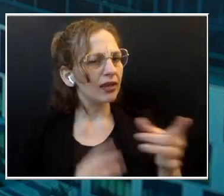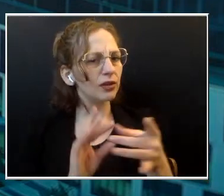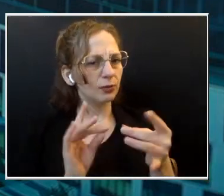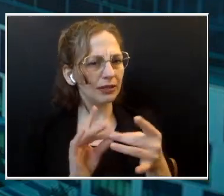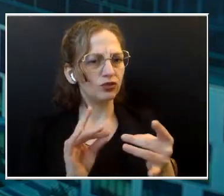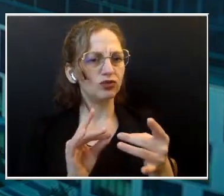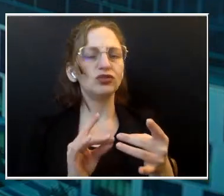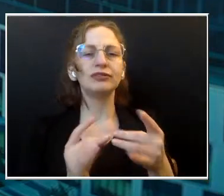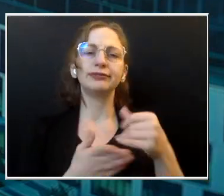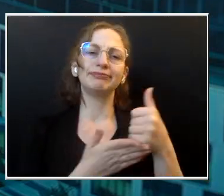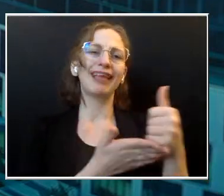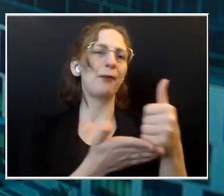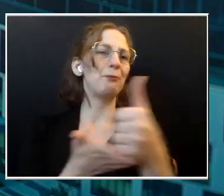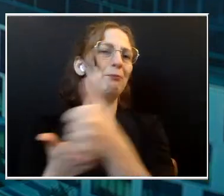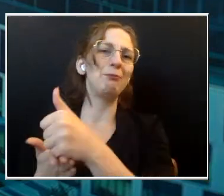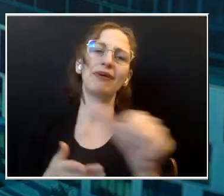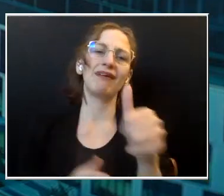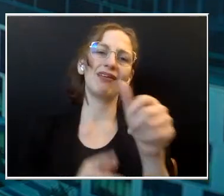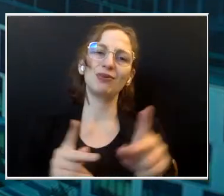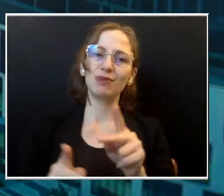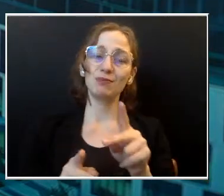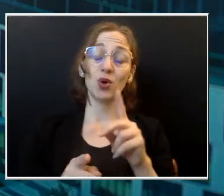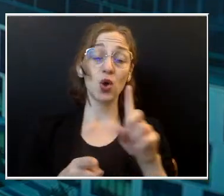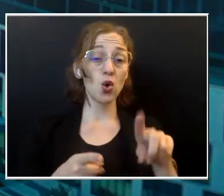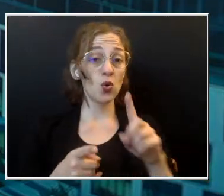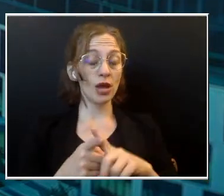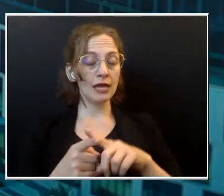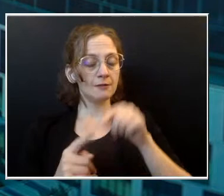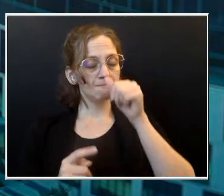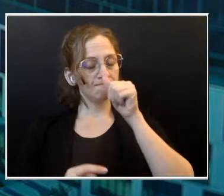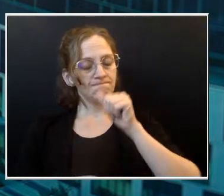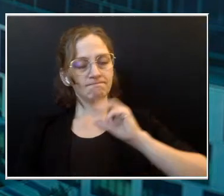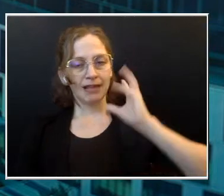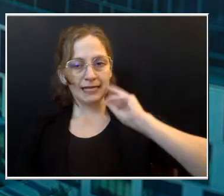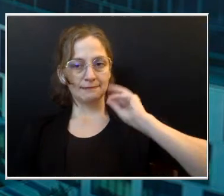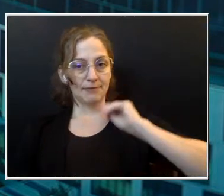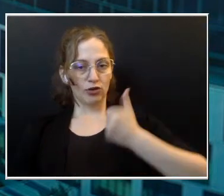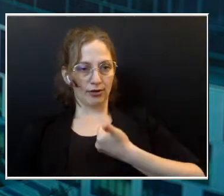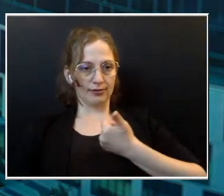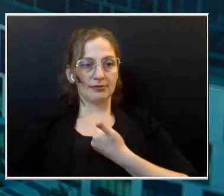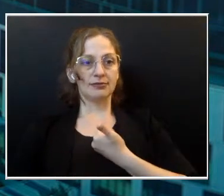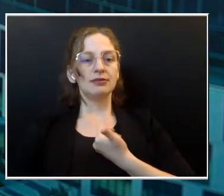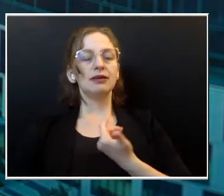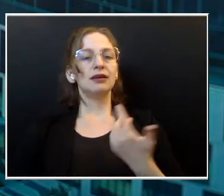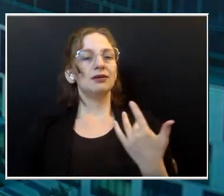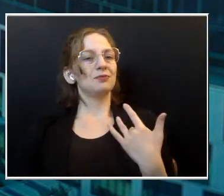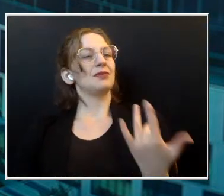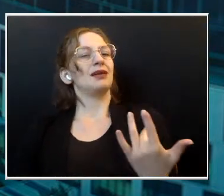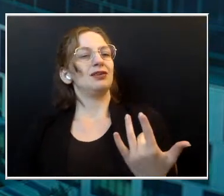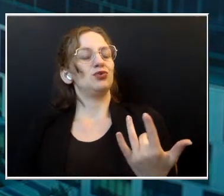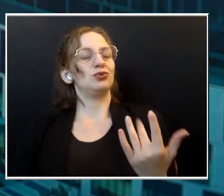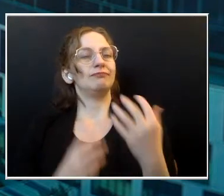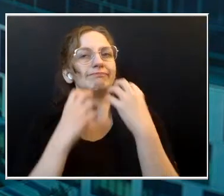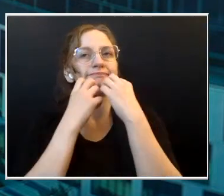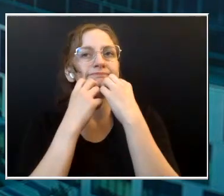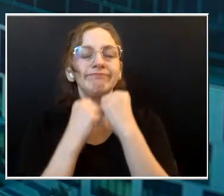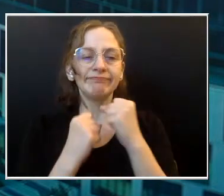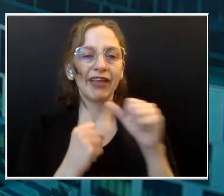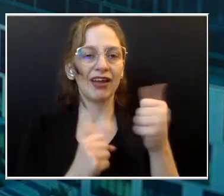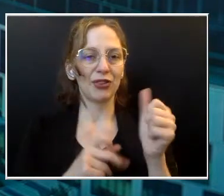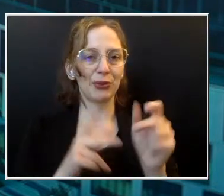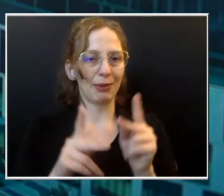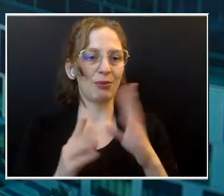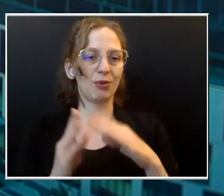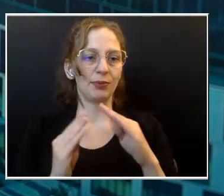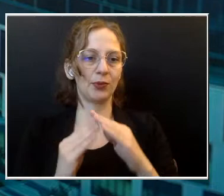and you come out the other side, you just have this care for others, and you realize, honestly, you know, you